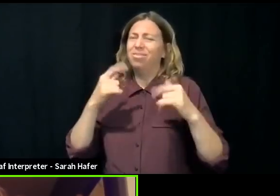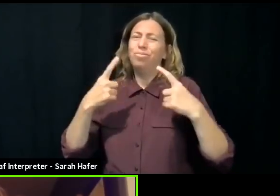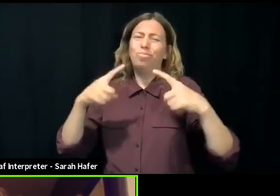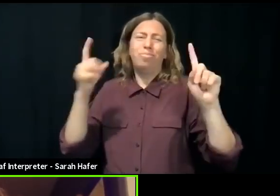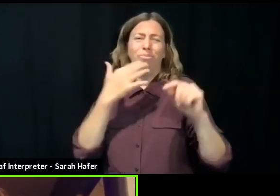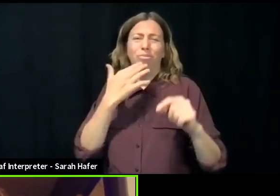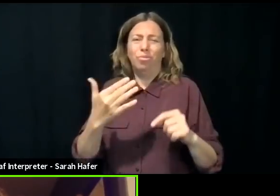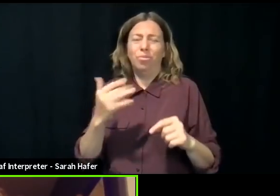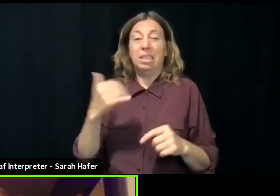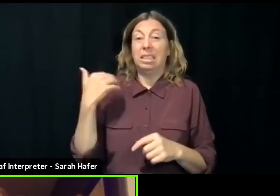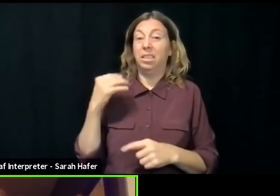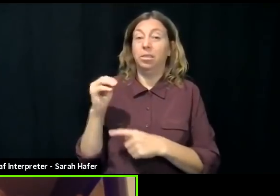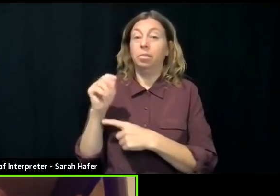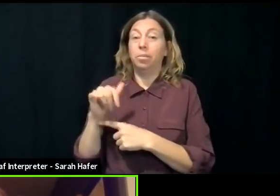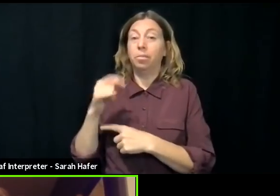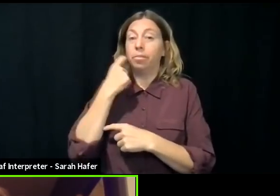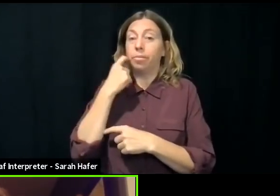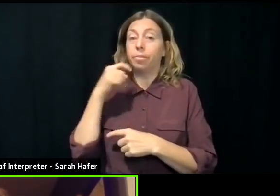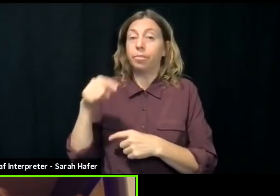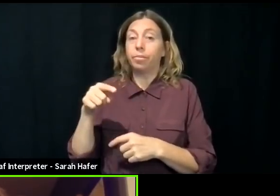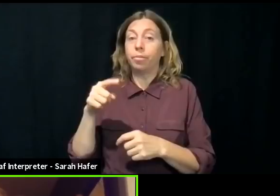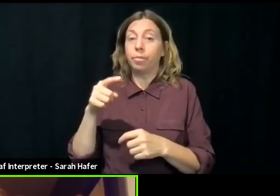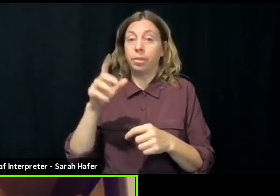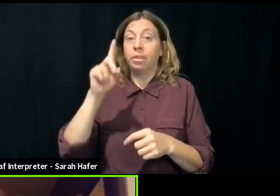data for, we've only seen